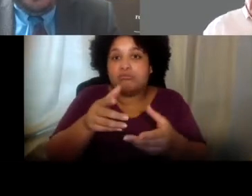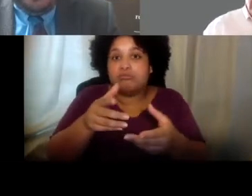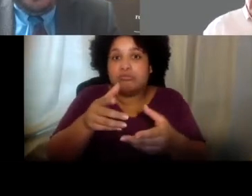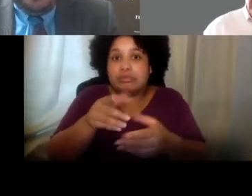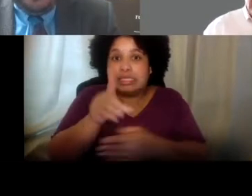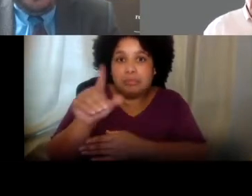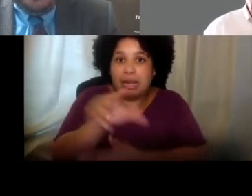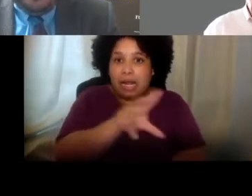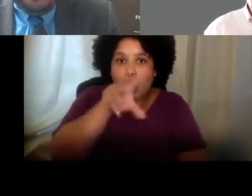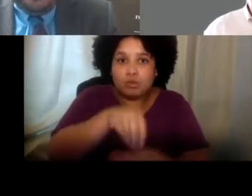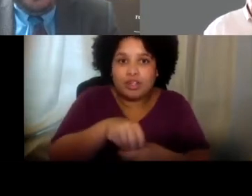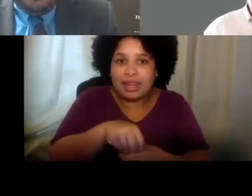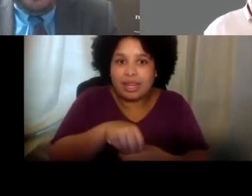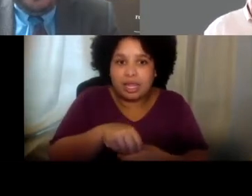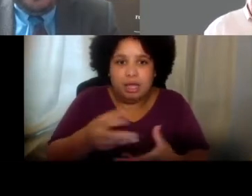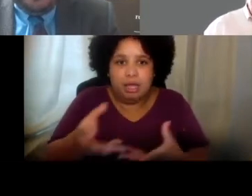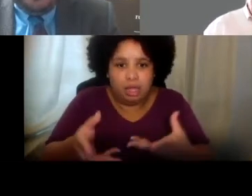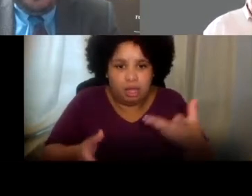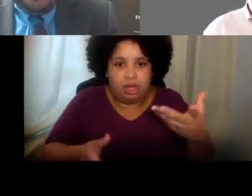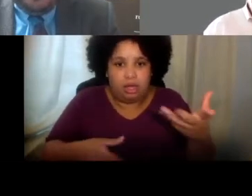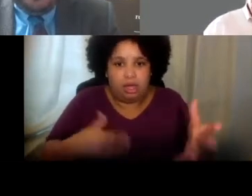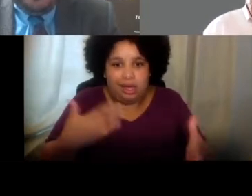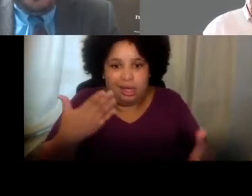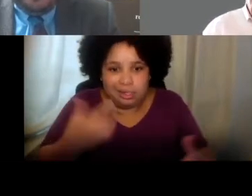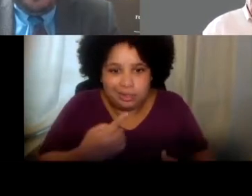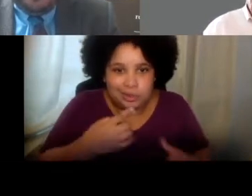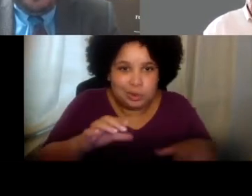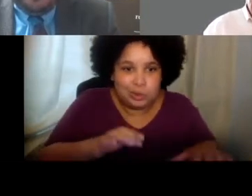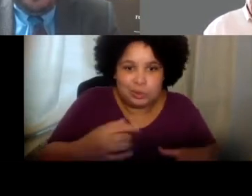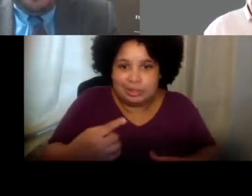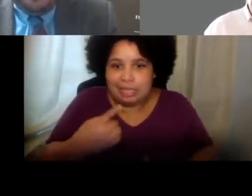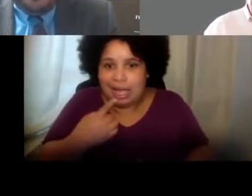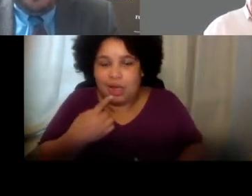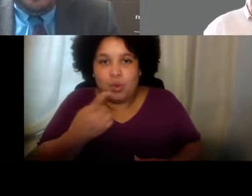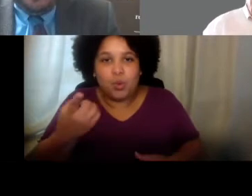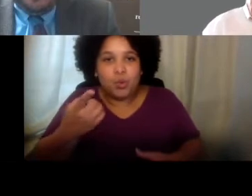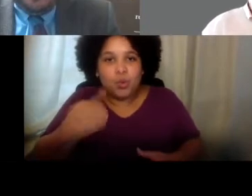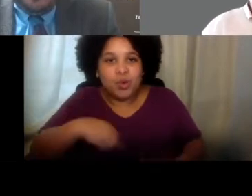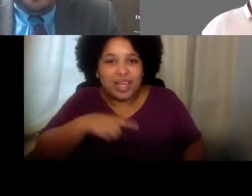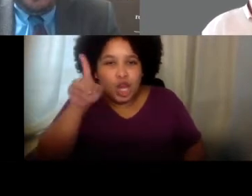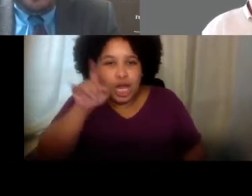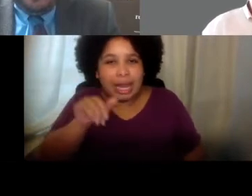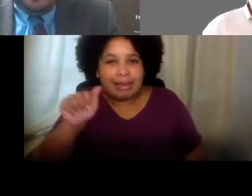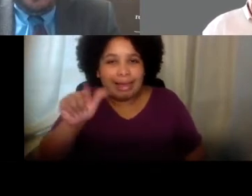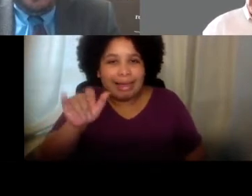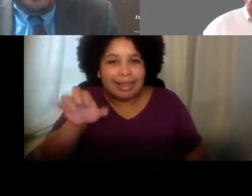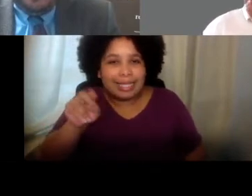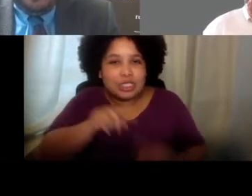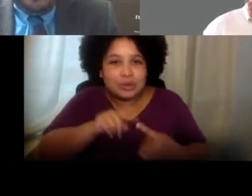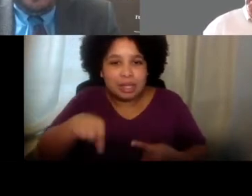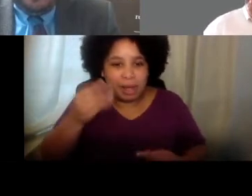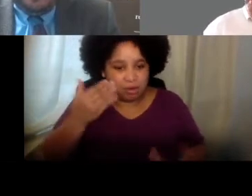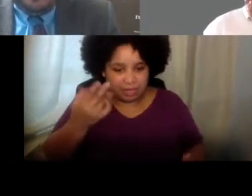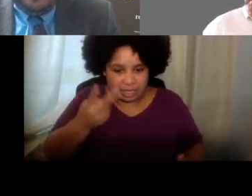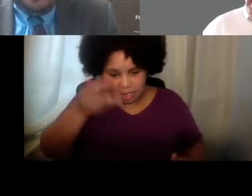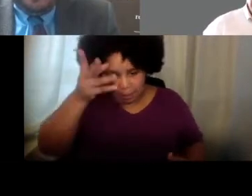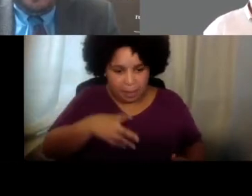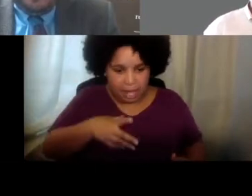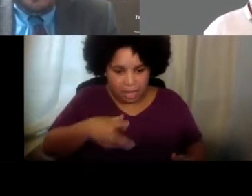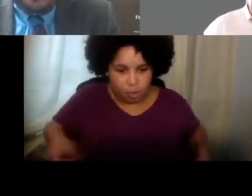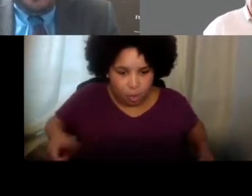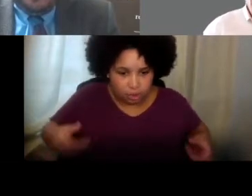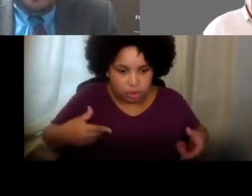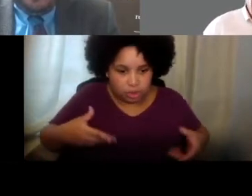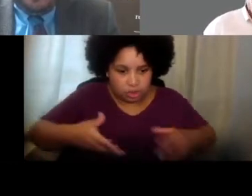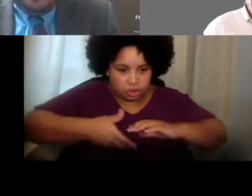they don't know what to do or say. So to them, we're aliens. They don't know if they see a guy in a wheelchair, how to